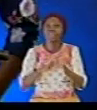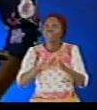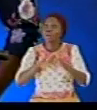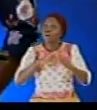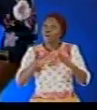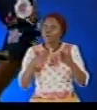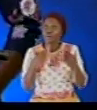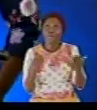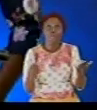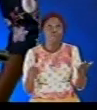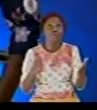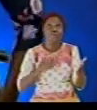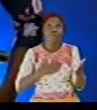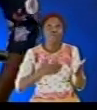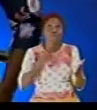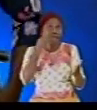eyes,